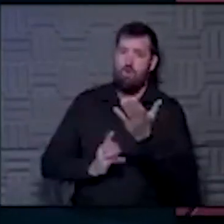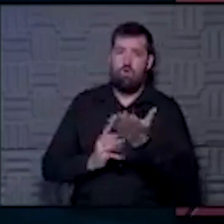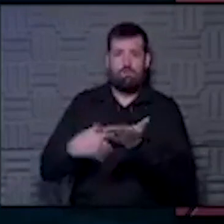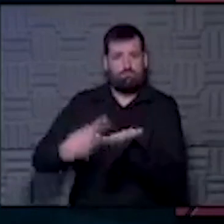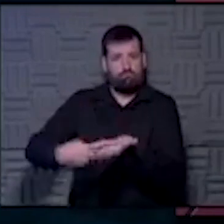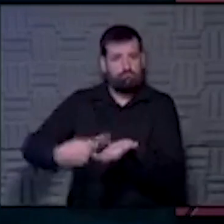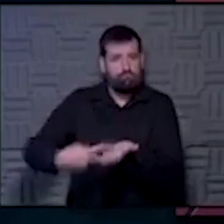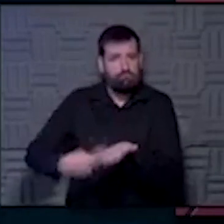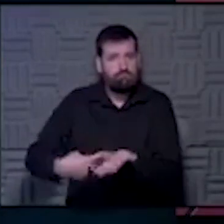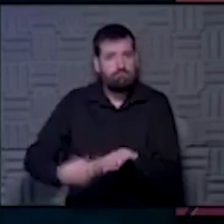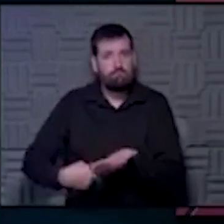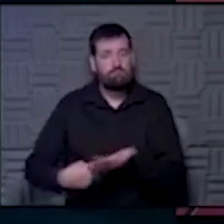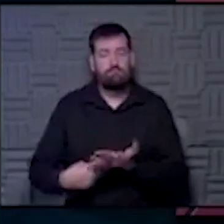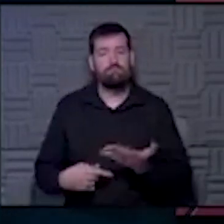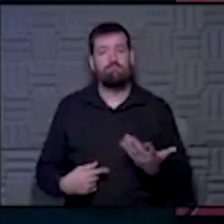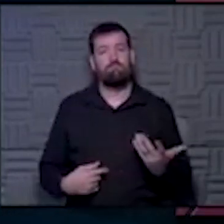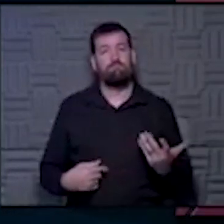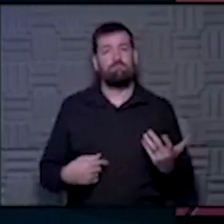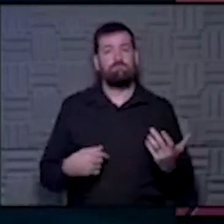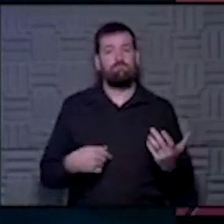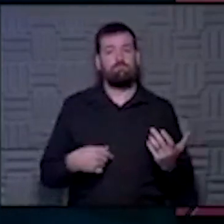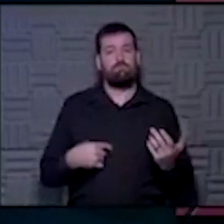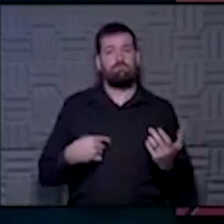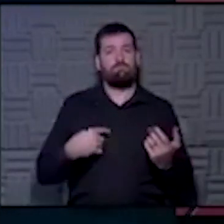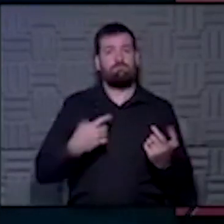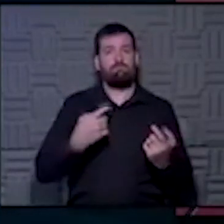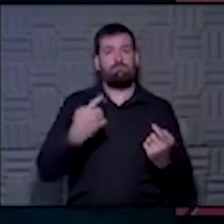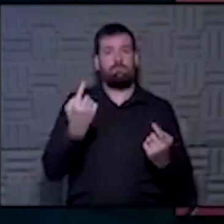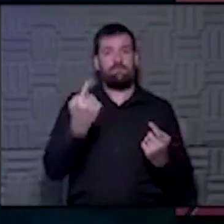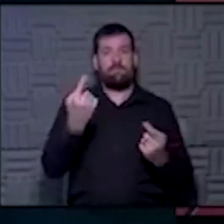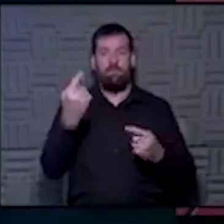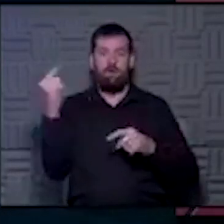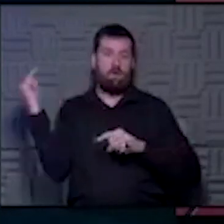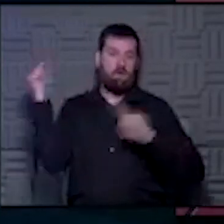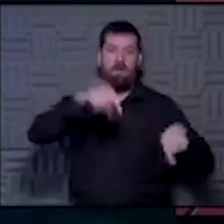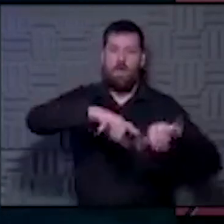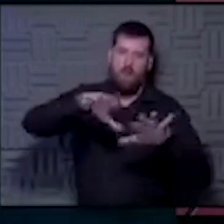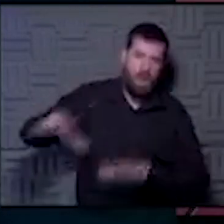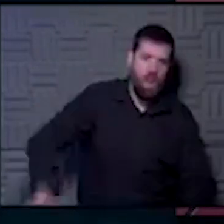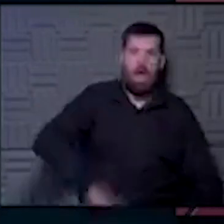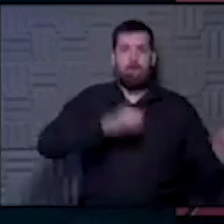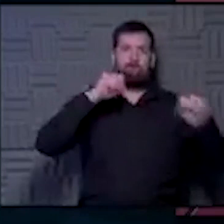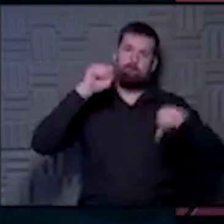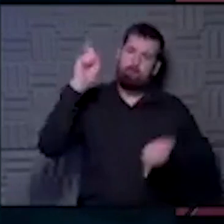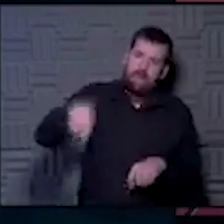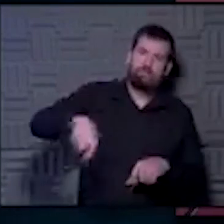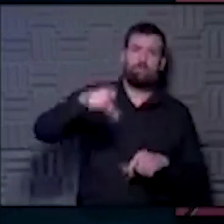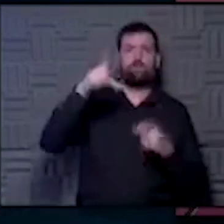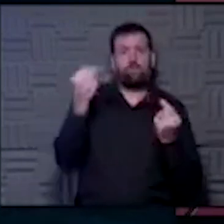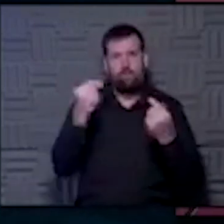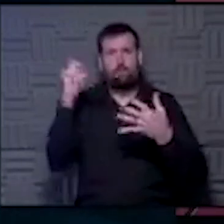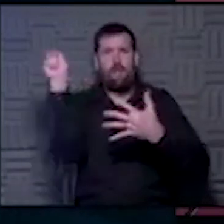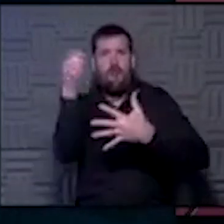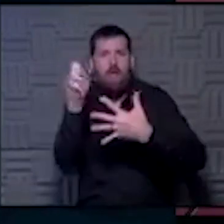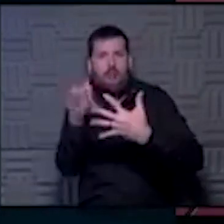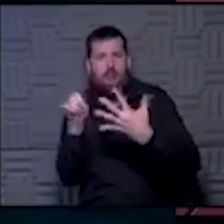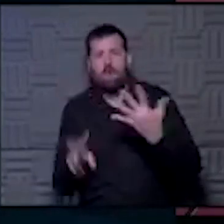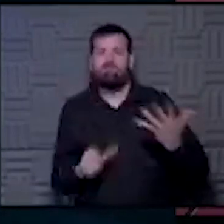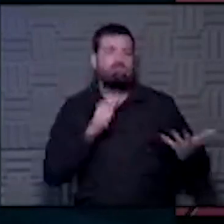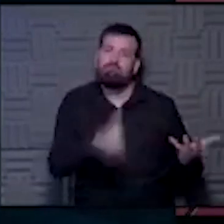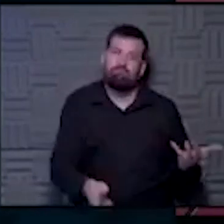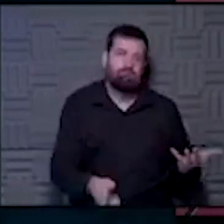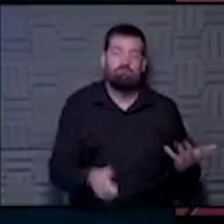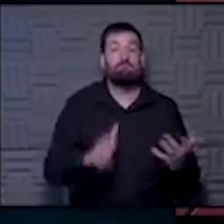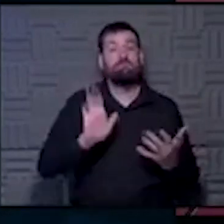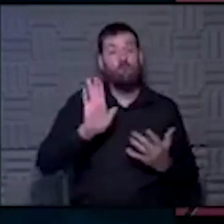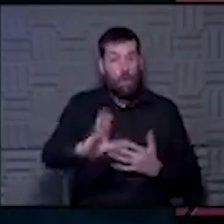conversation, that this is not someone coming in, swooping in, if you will, and telling you what you must do, but instead people from